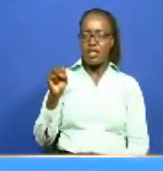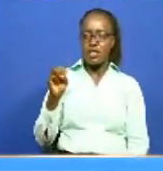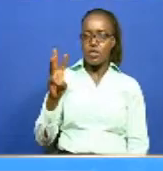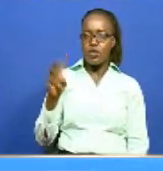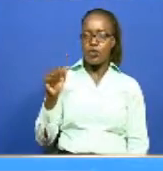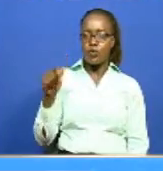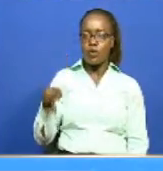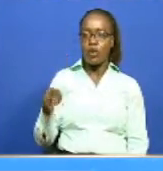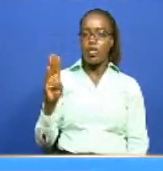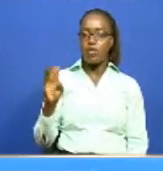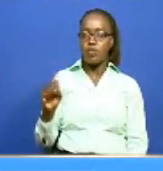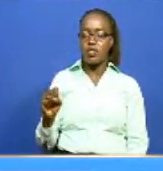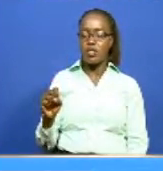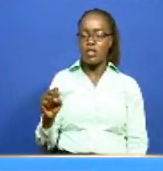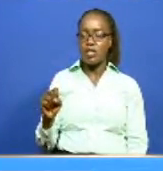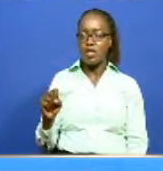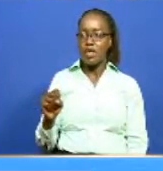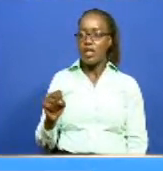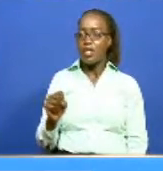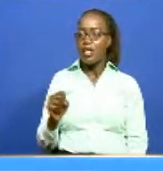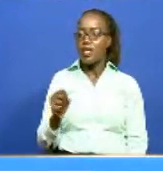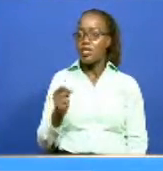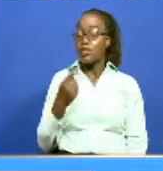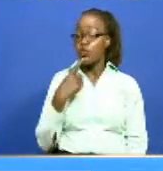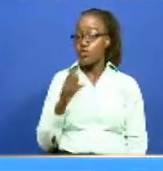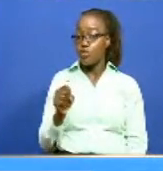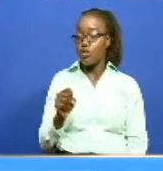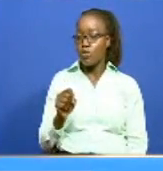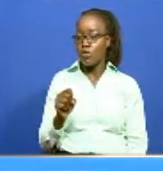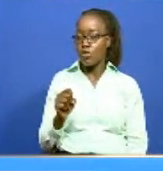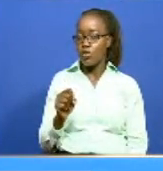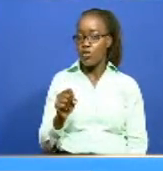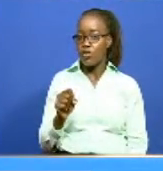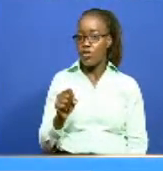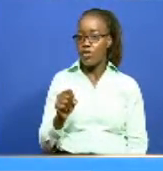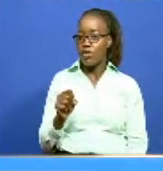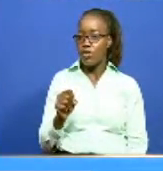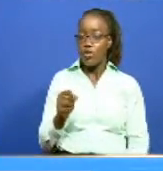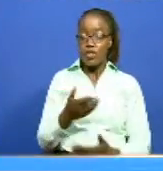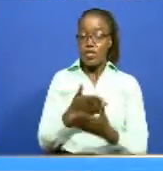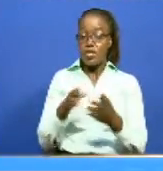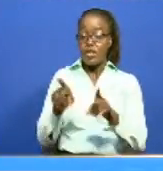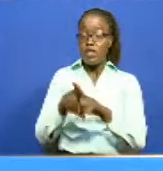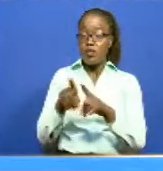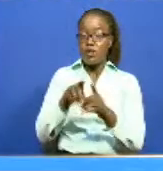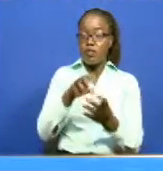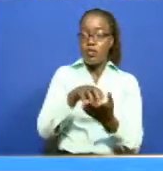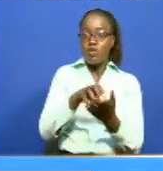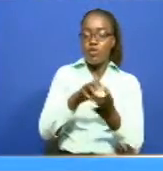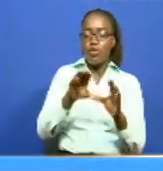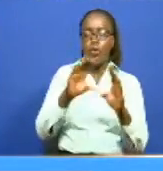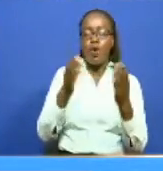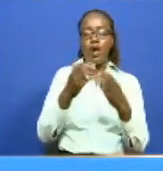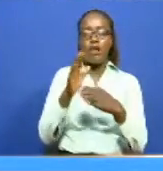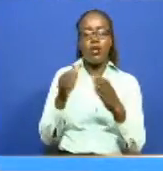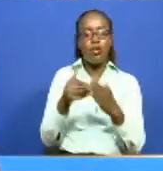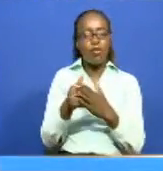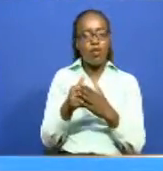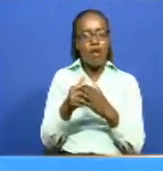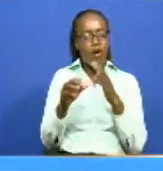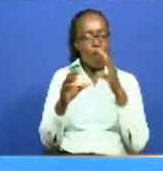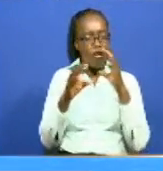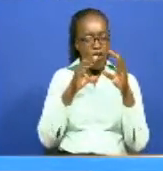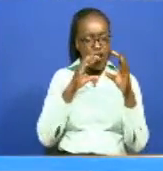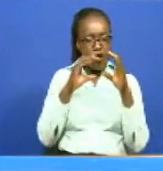to be able to do a proper test. And so, interestingly, this was the same situation the world over. And there have been conversations